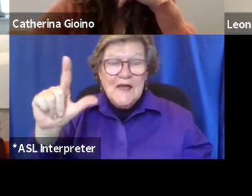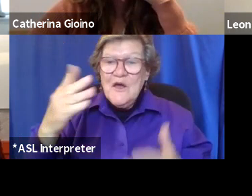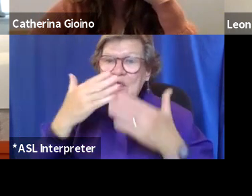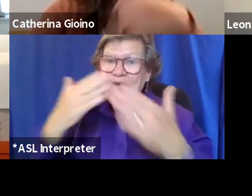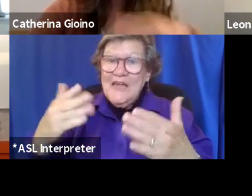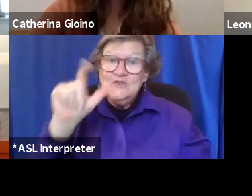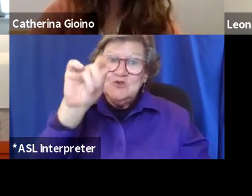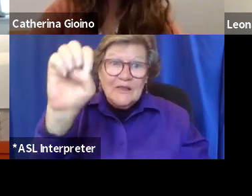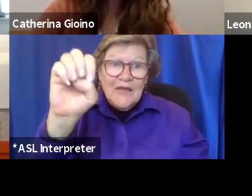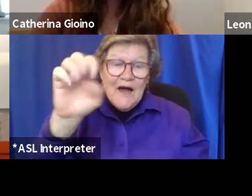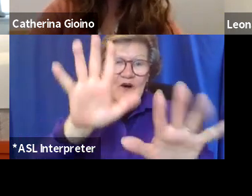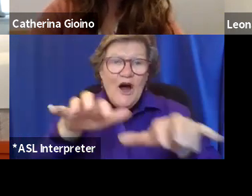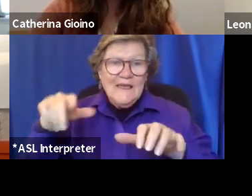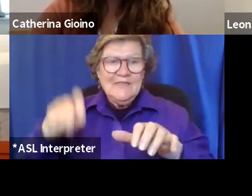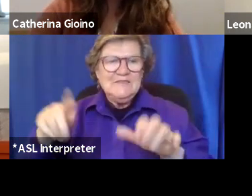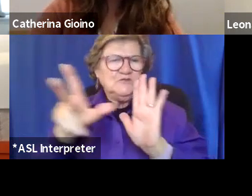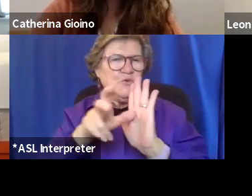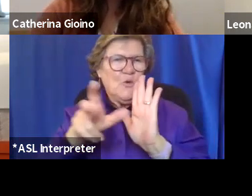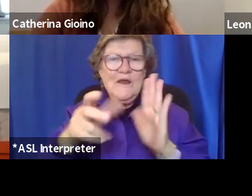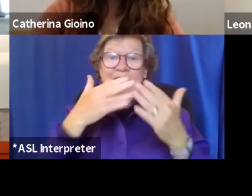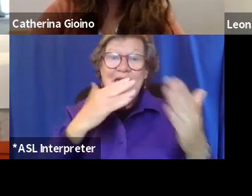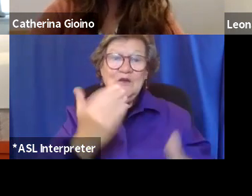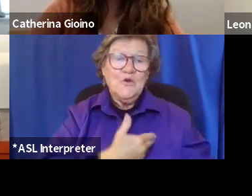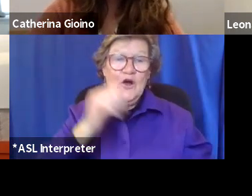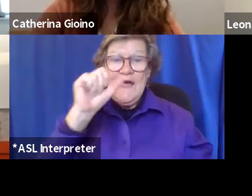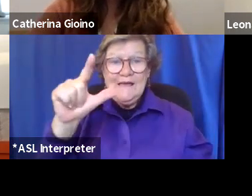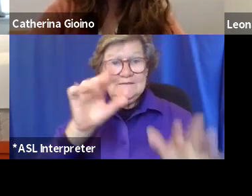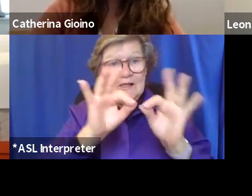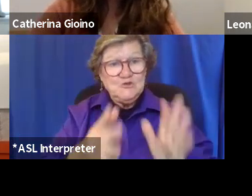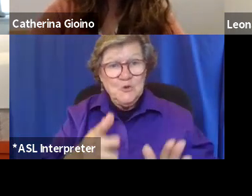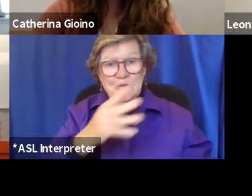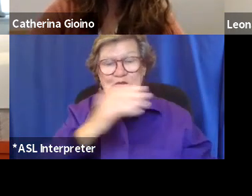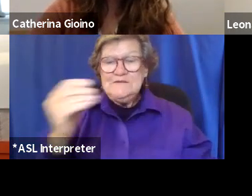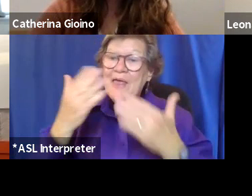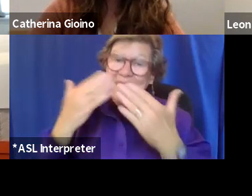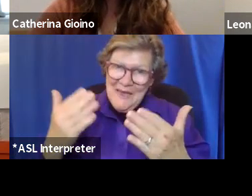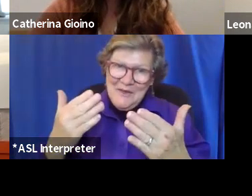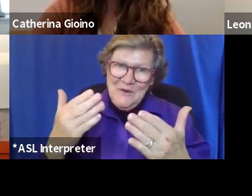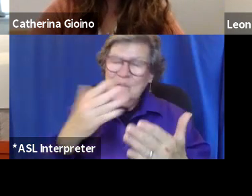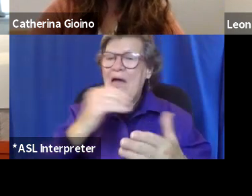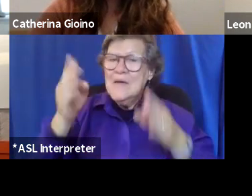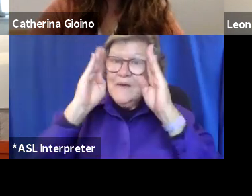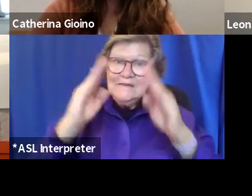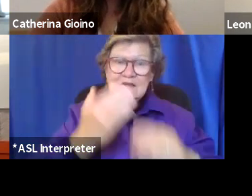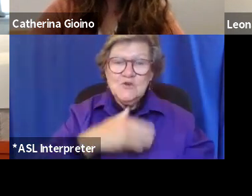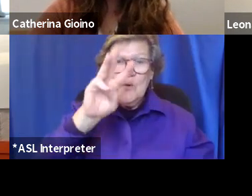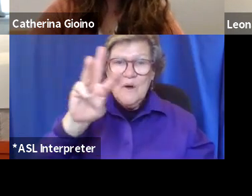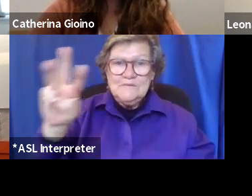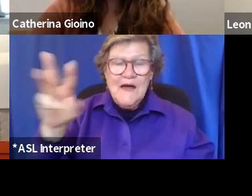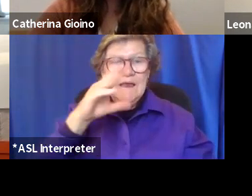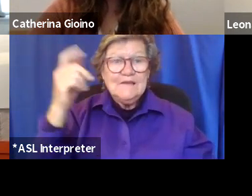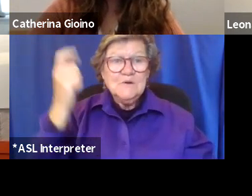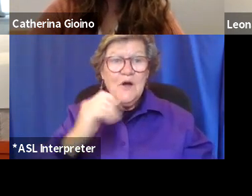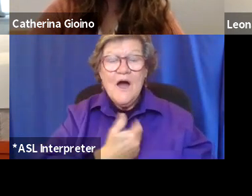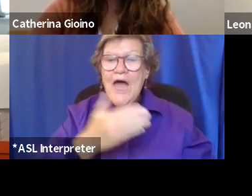live audience. And this is recorded. Thank you to our ASL interpreters. Thank you. And pay attention to our website, subscribe to our newsletter, and